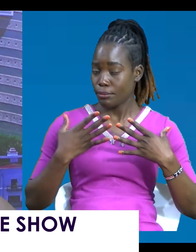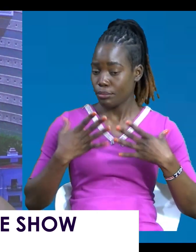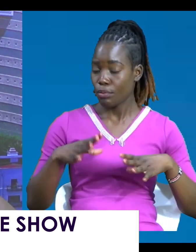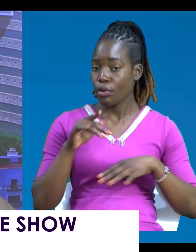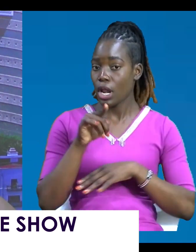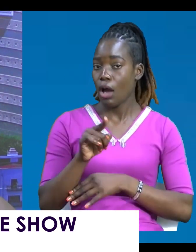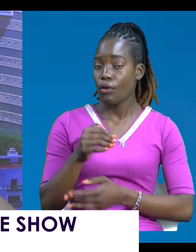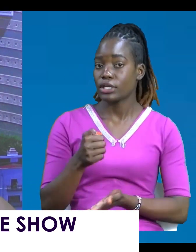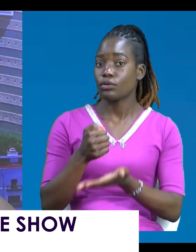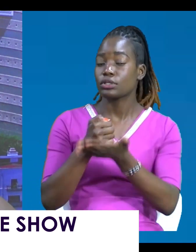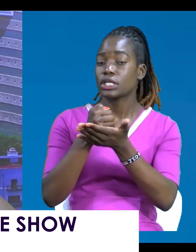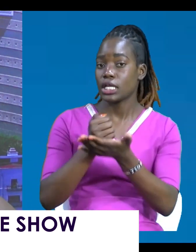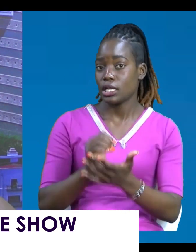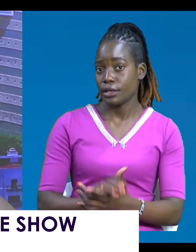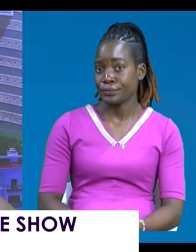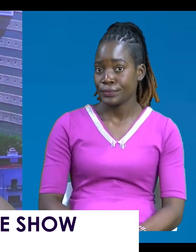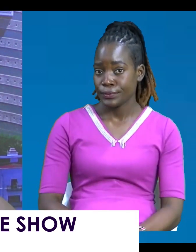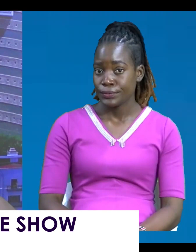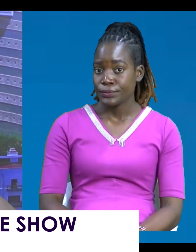package you.